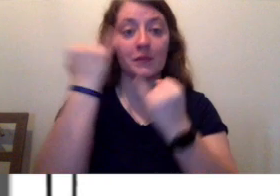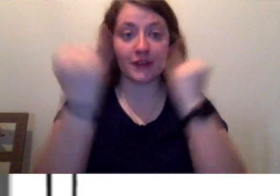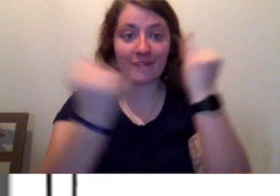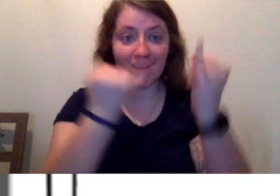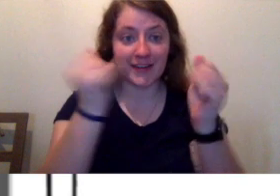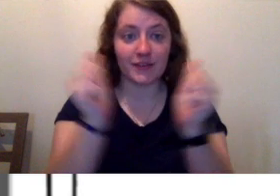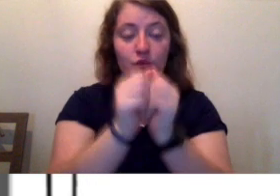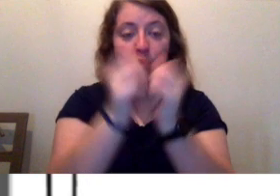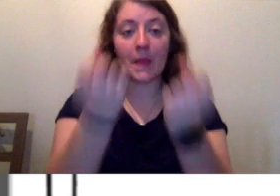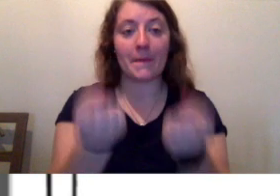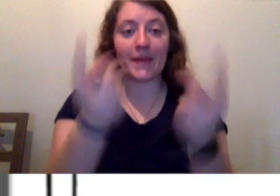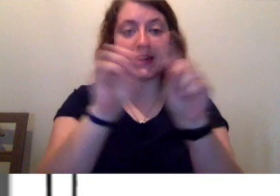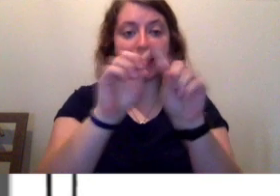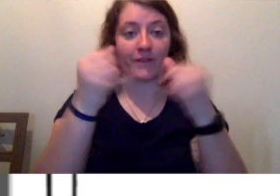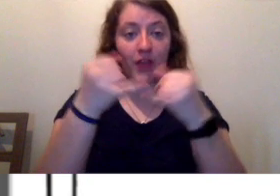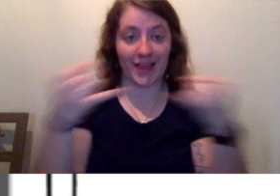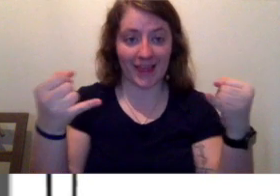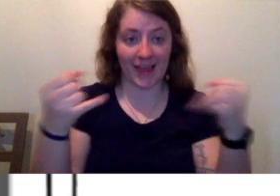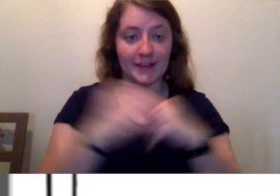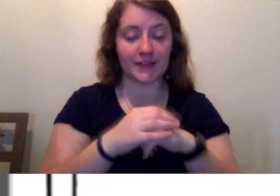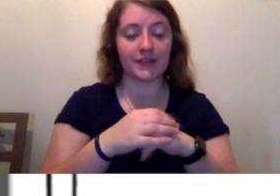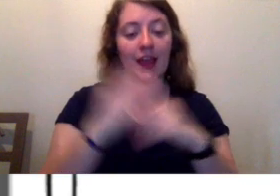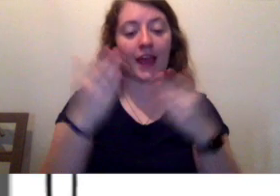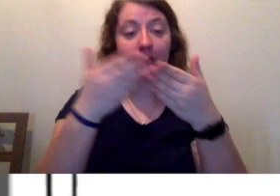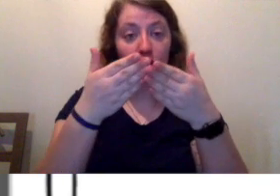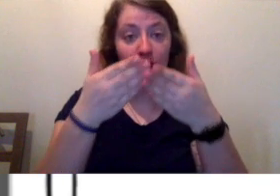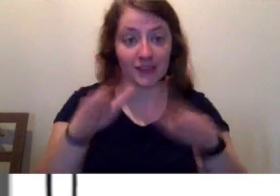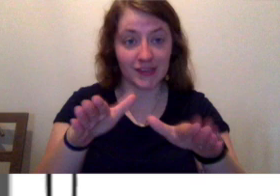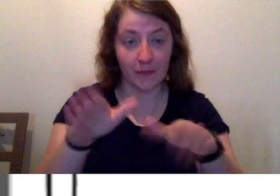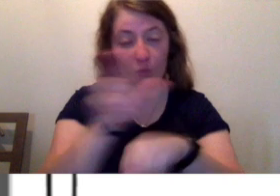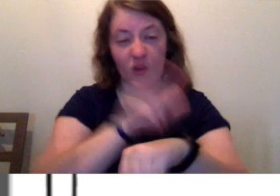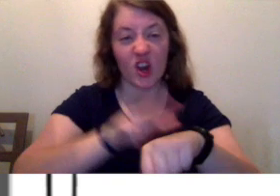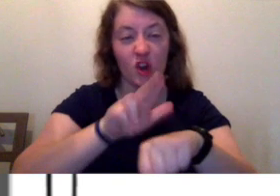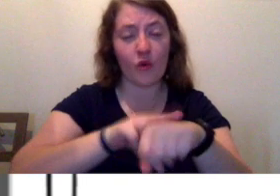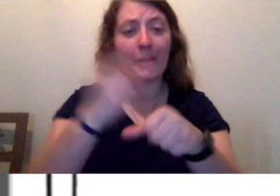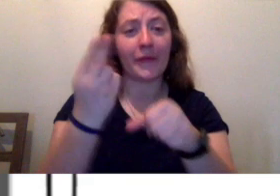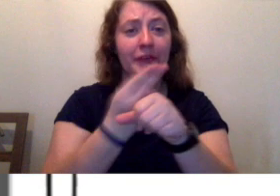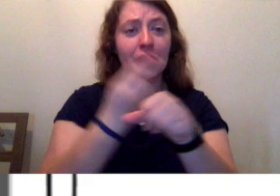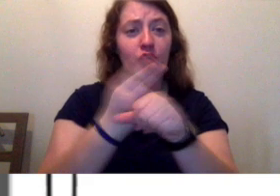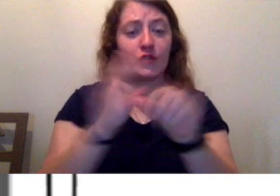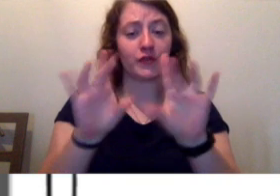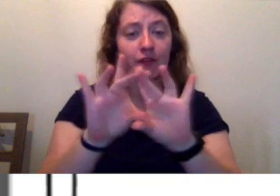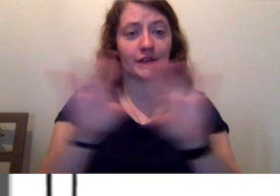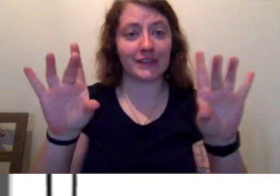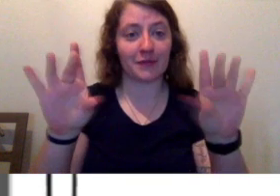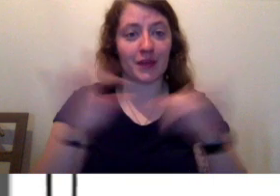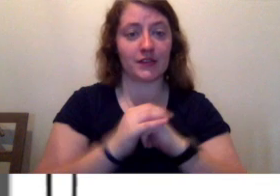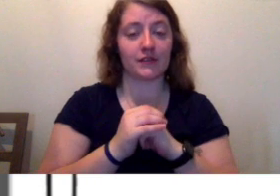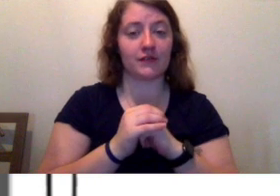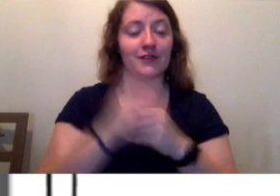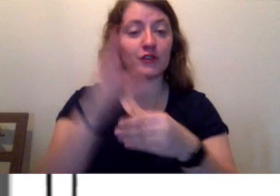lines, and they're separated by usually a space. Well, in poetry,